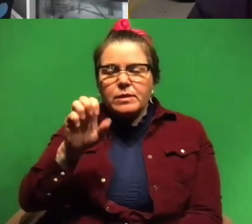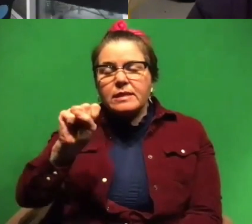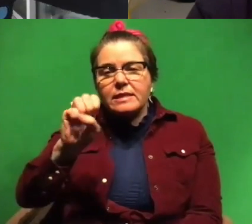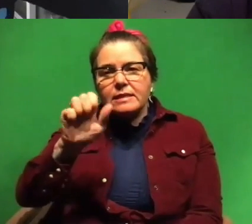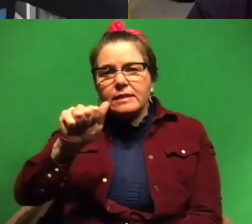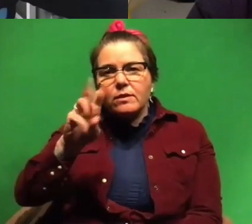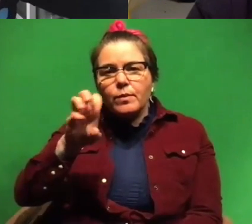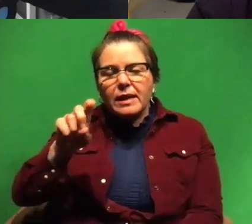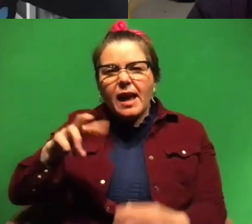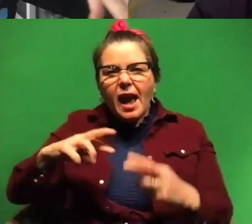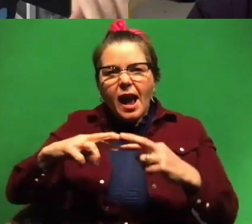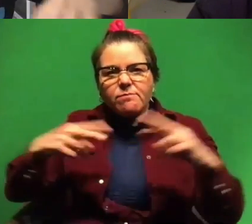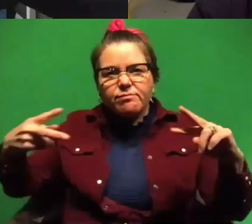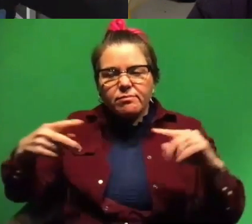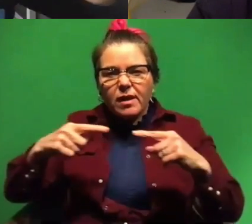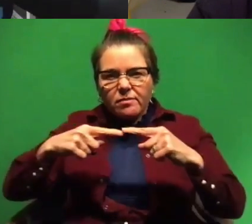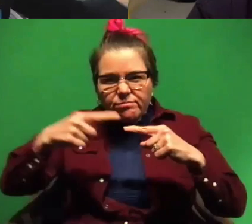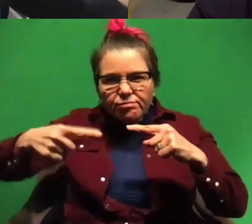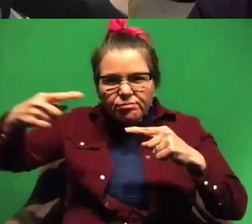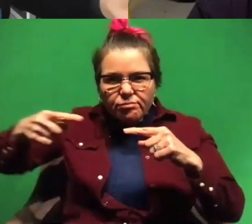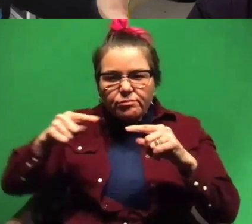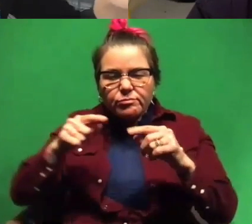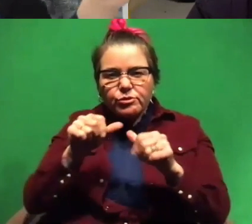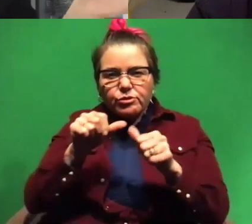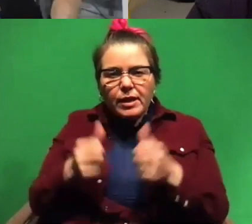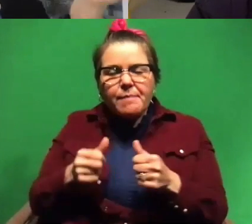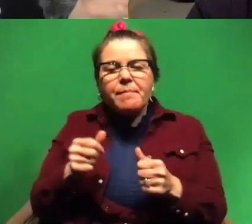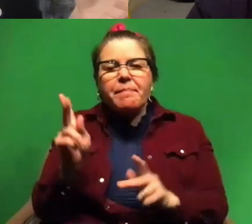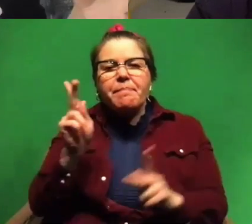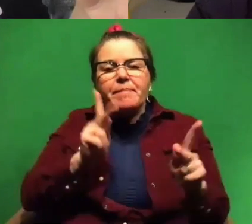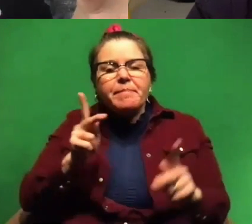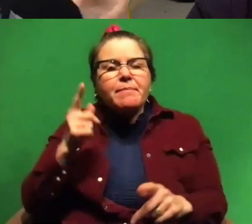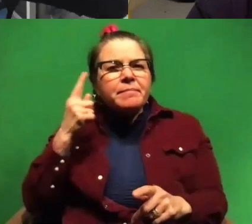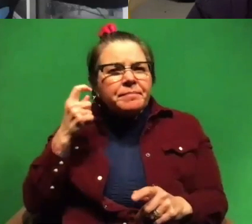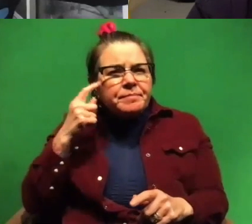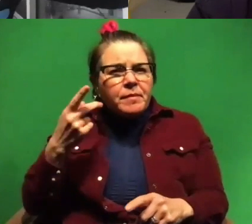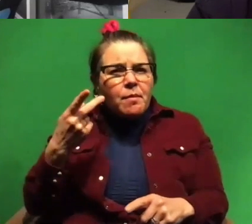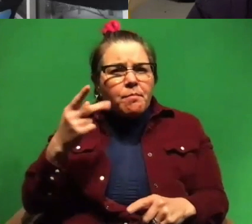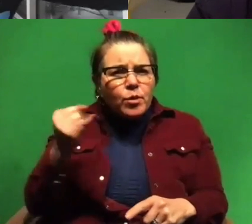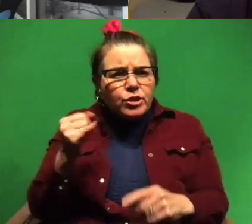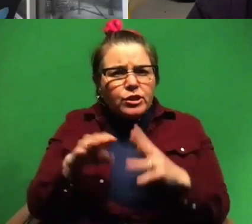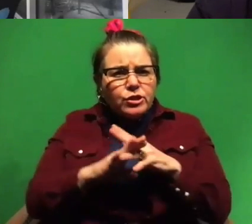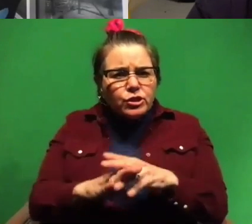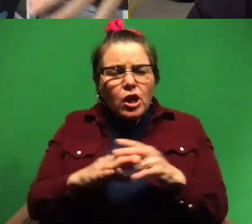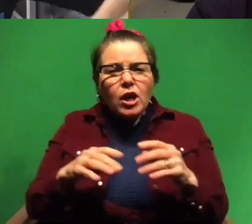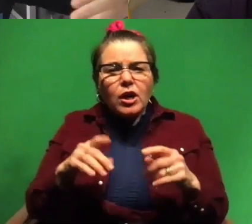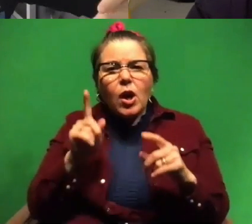like corkscrew shaped. And there was this myth about them that, you know, the Port Jackson sharks are going and screwing in these eggs into